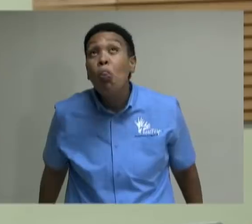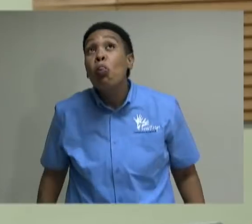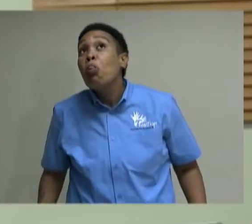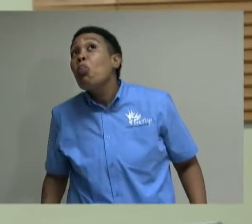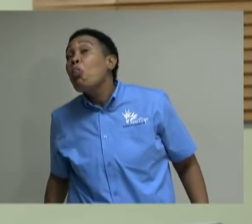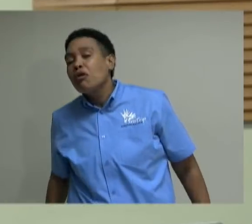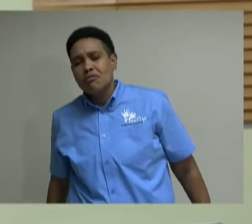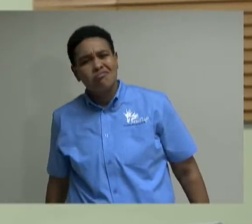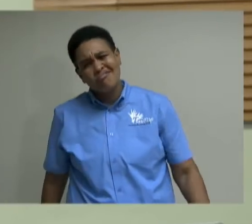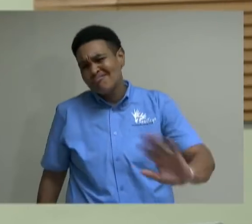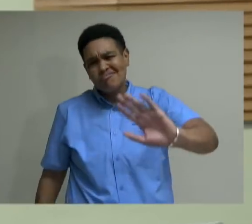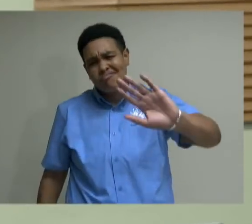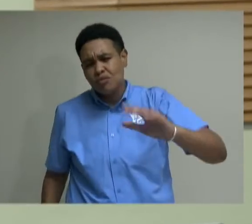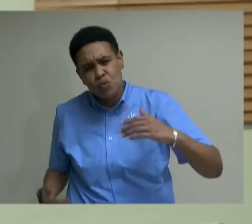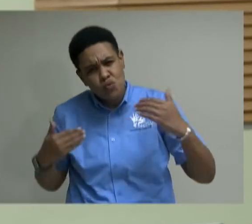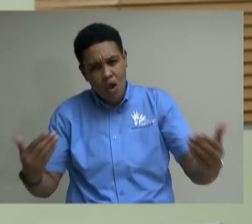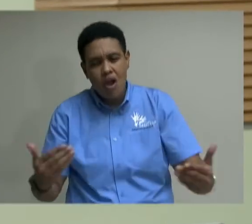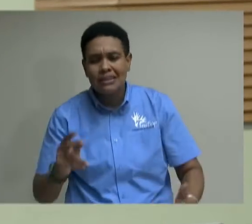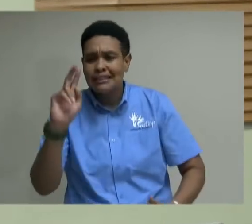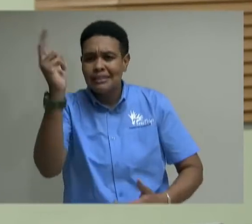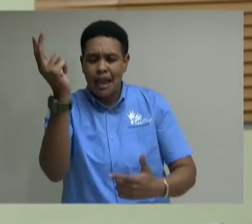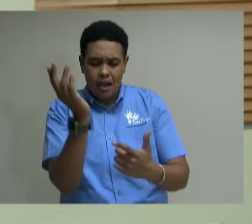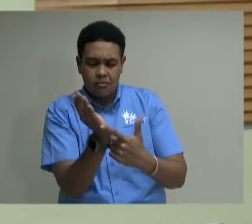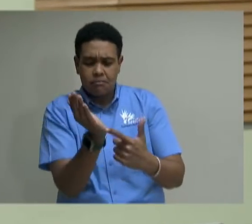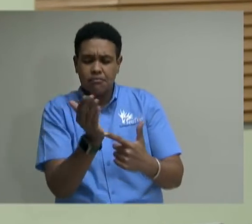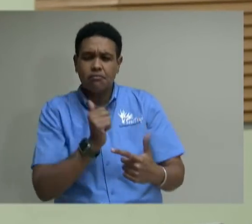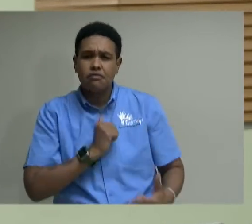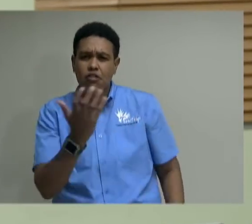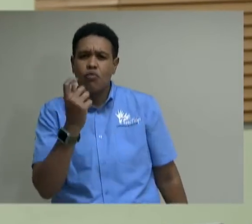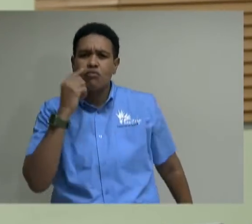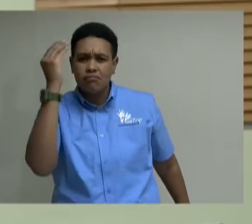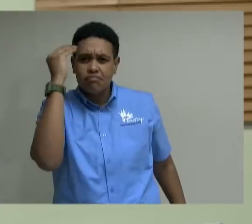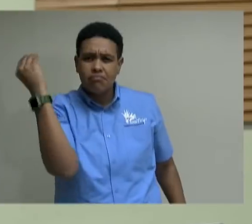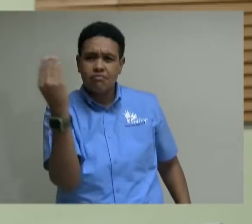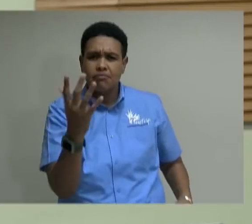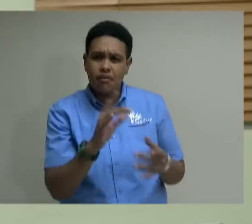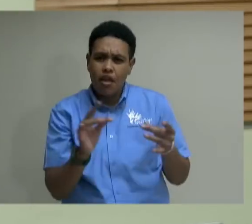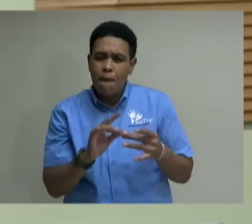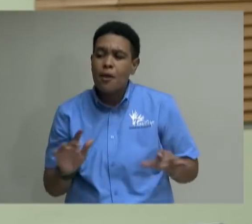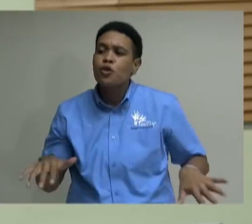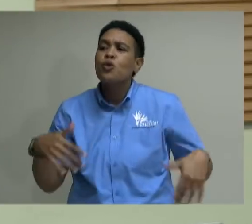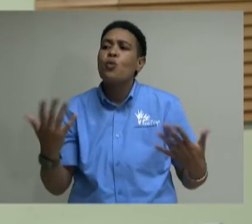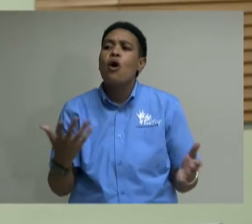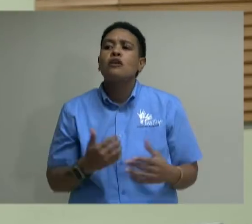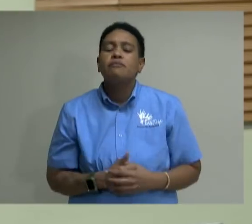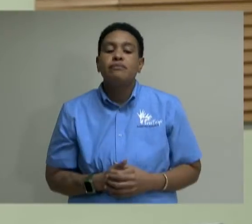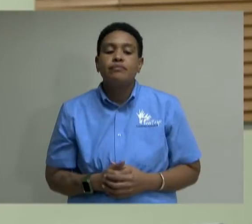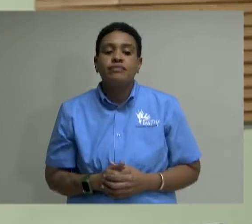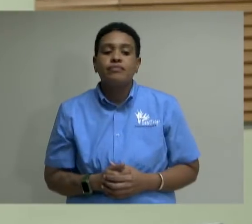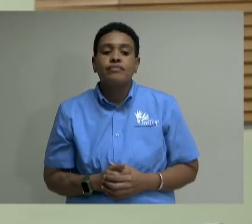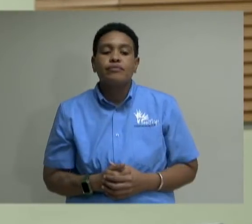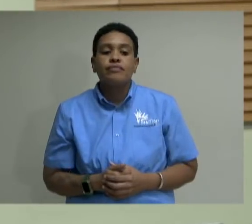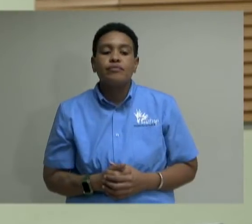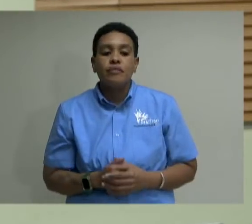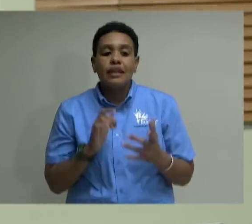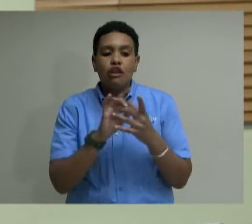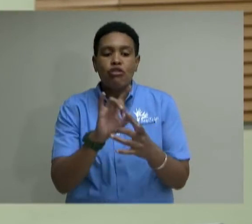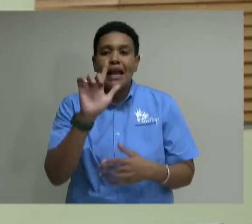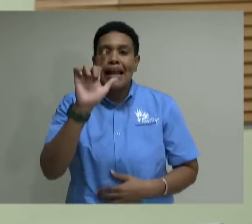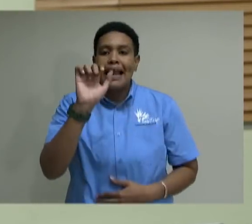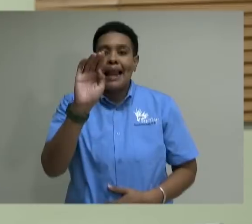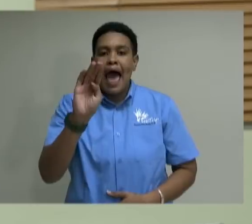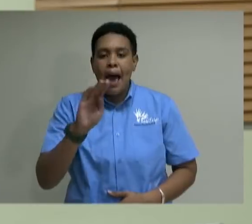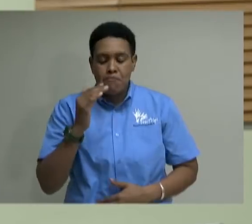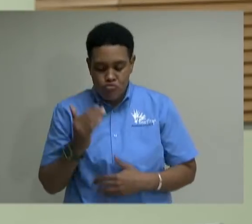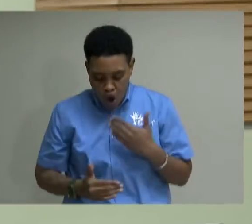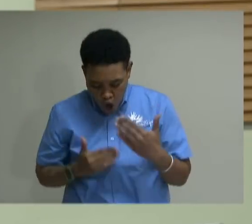communities. The second thing I want to comment about is the in terms of the laboratory